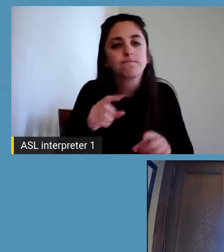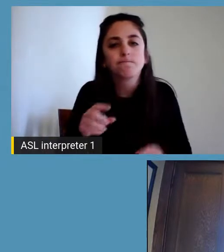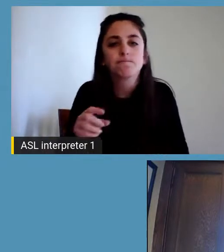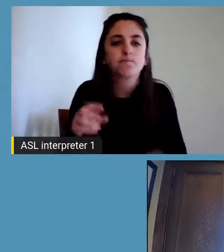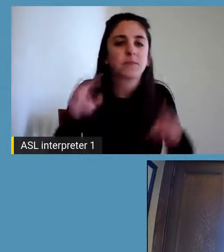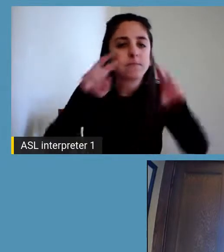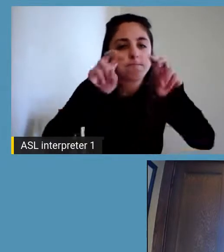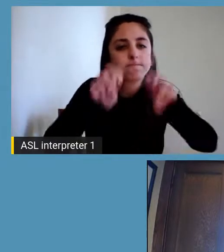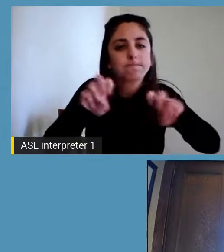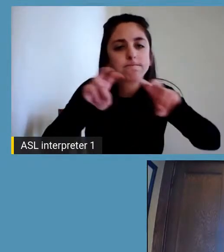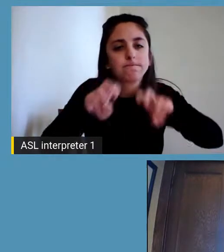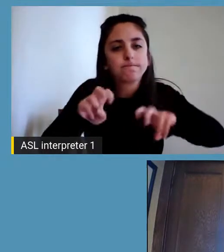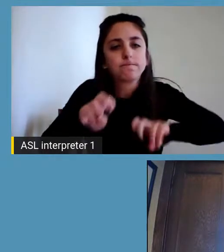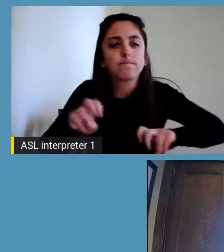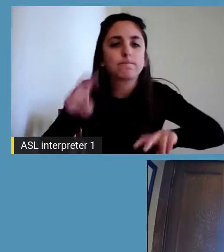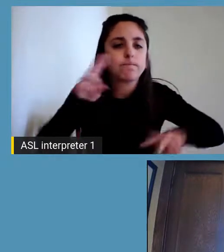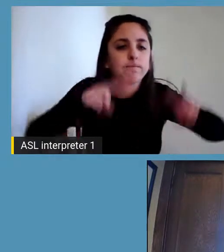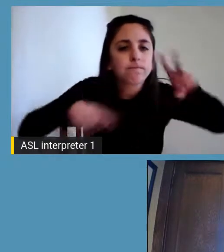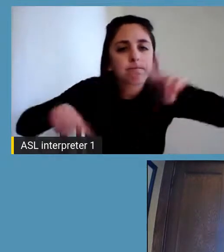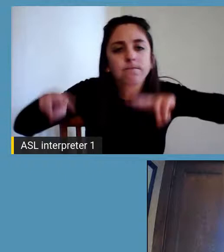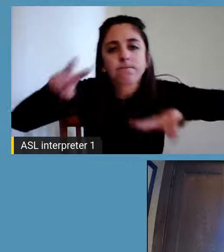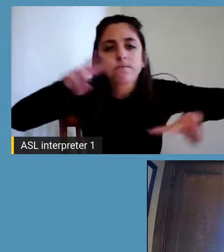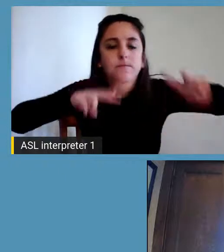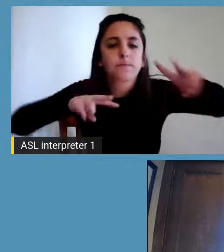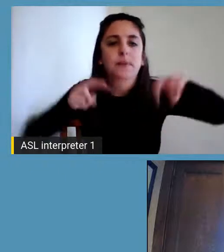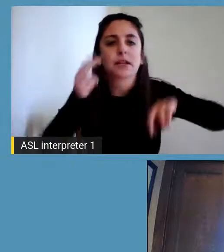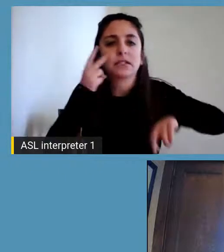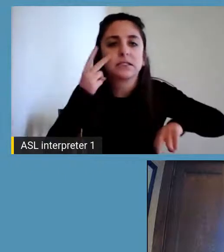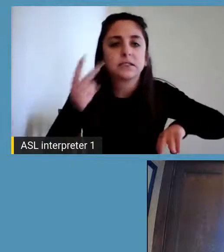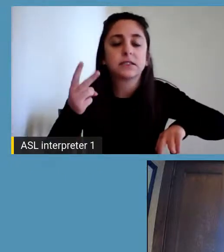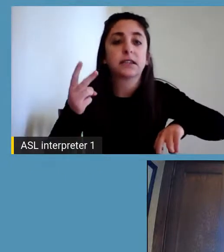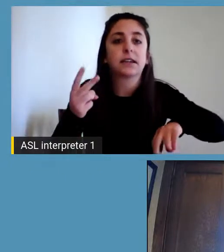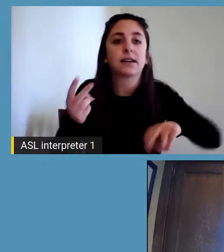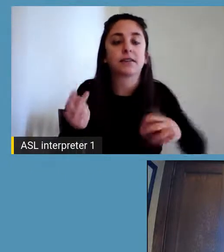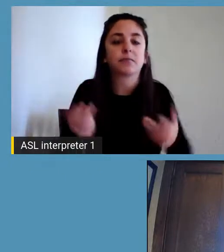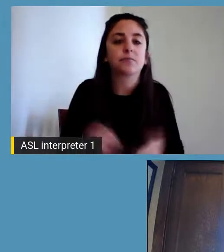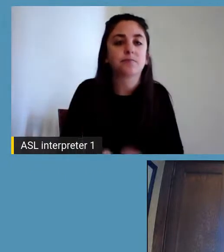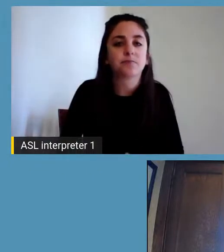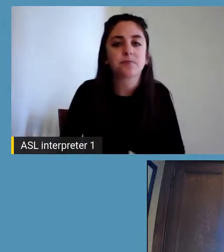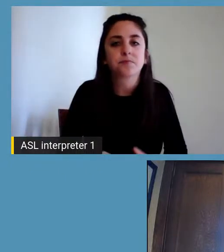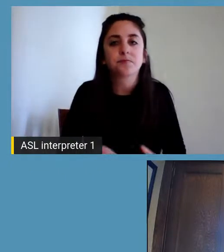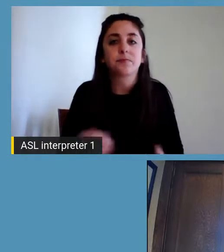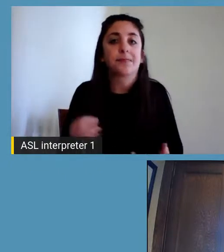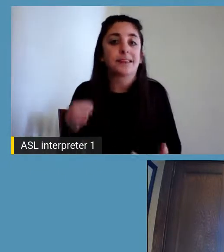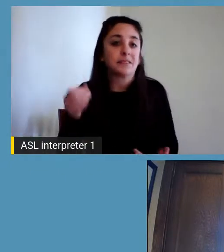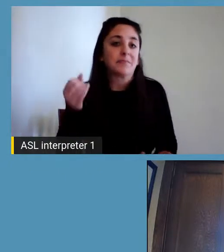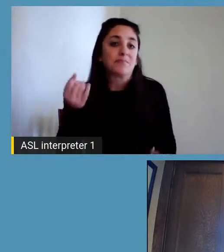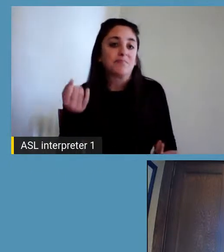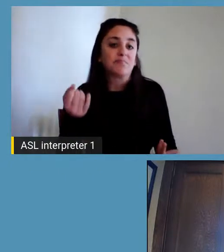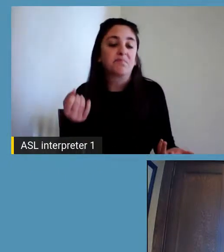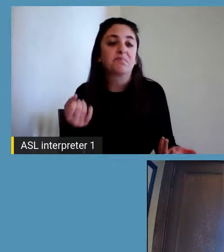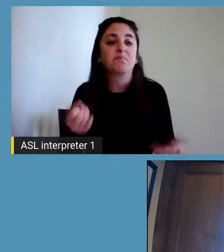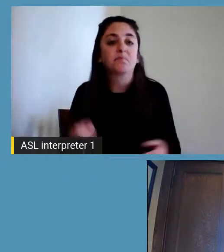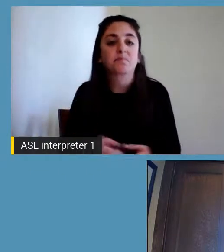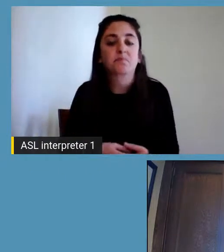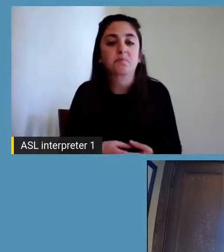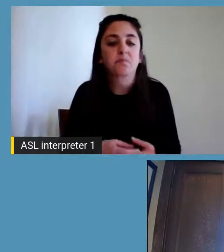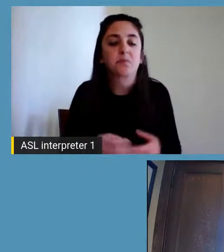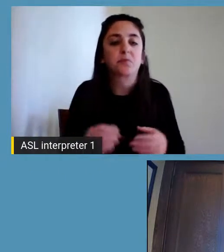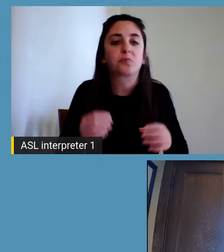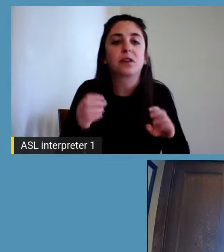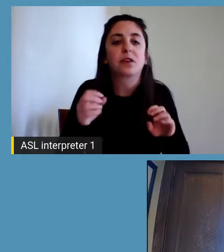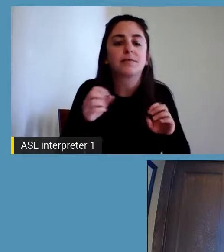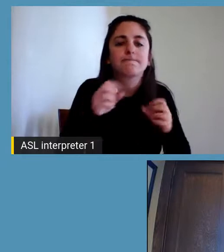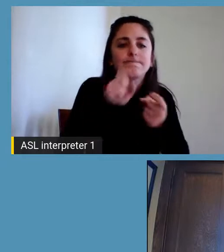it's some sort of amazing incorporation of a bust dart or a bustle of some sort that's part of the main